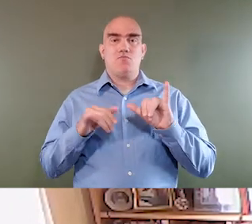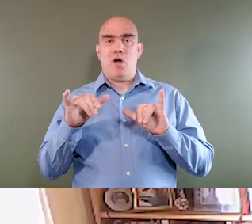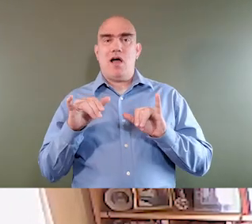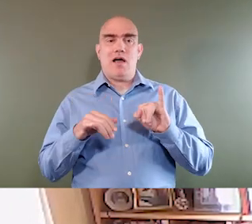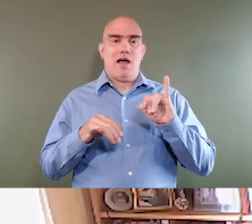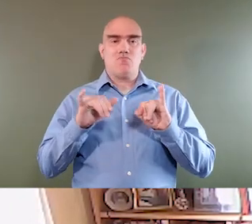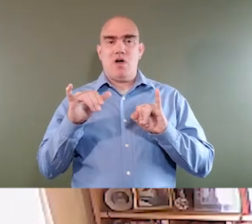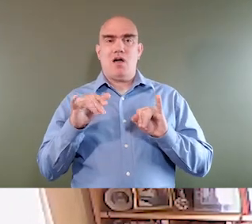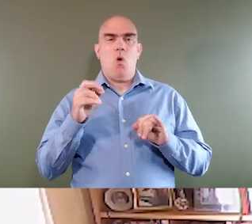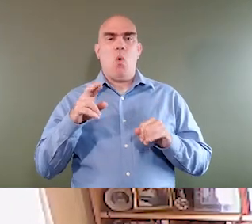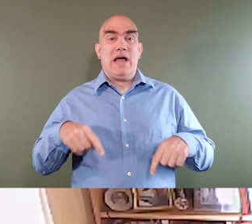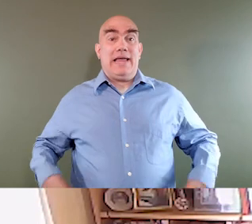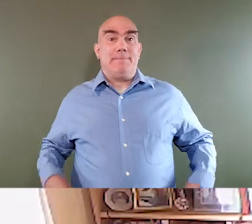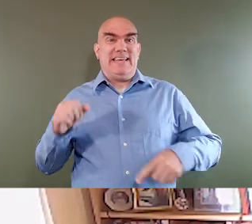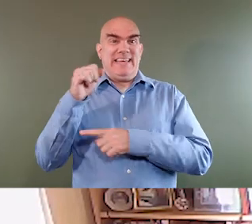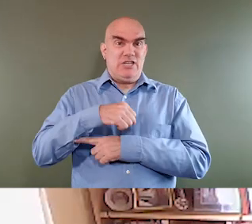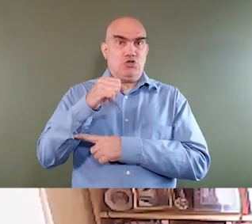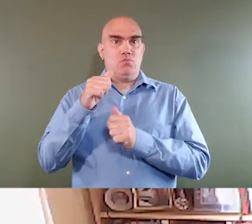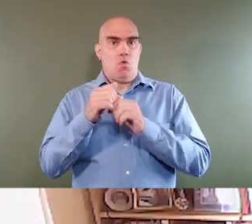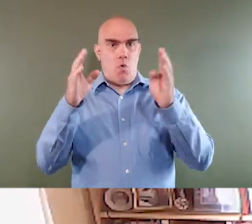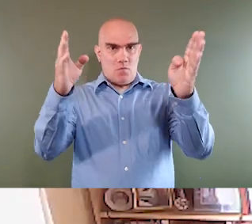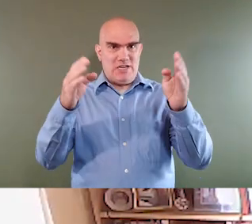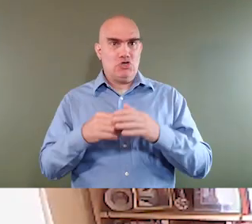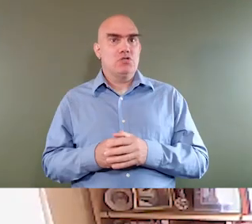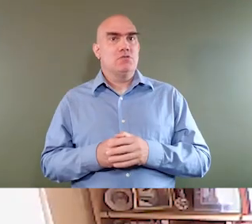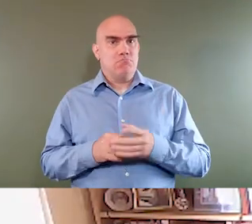a hip hinge with an overhead reach.